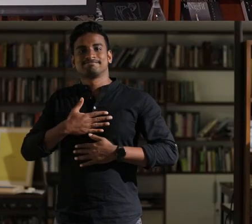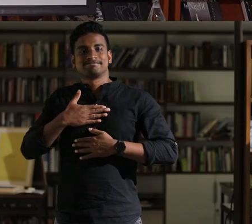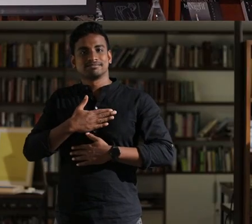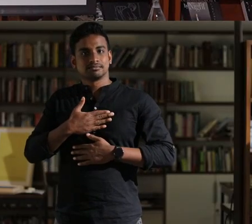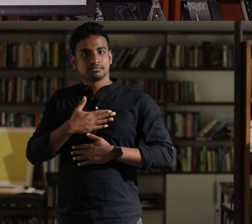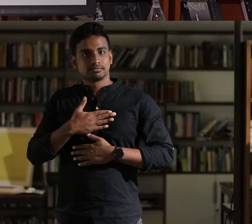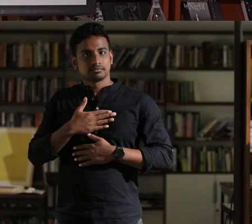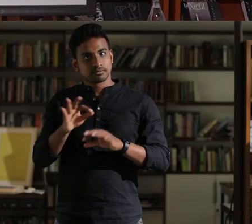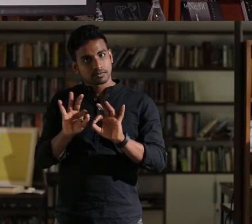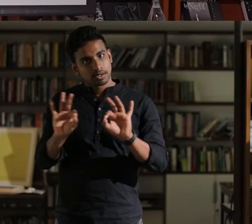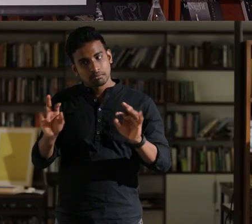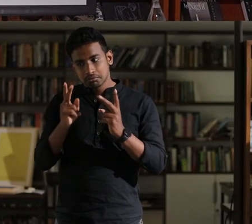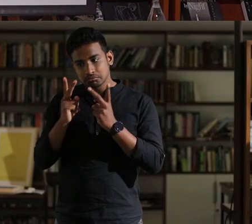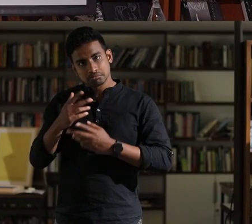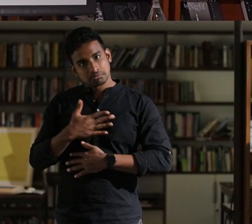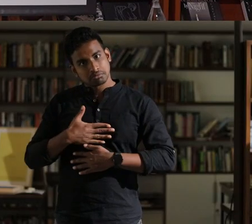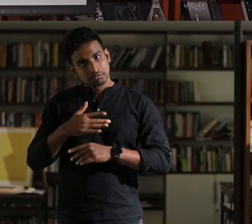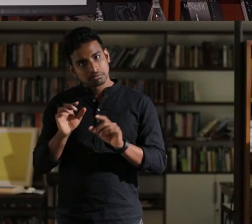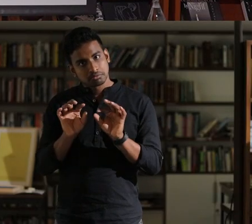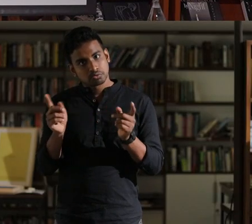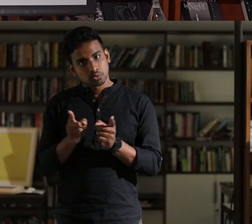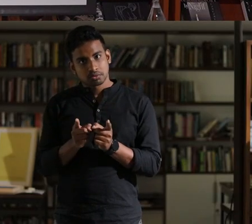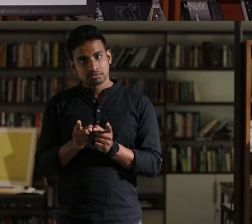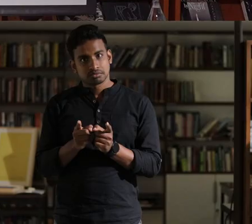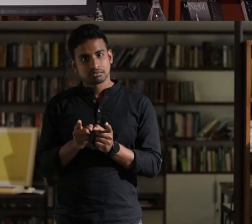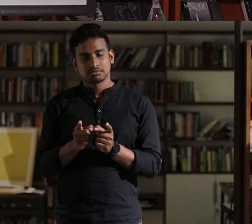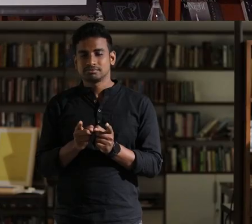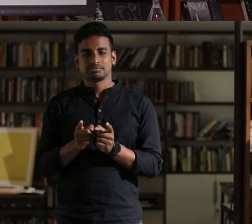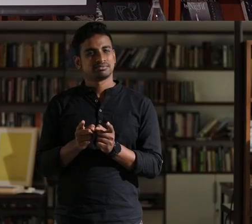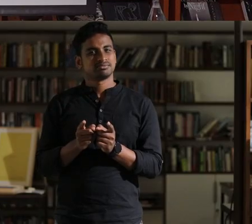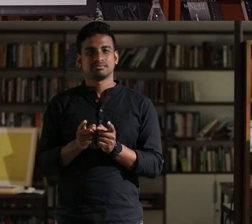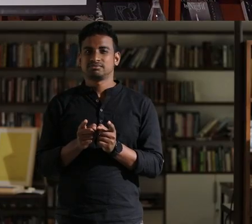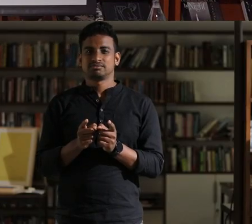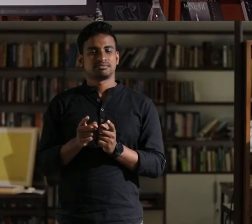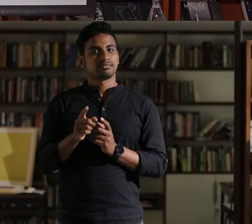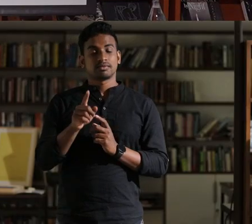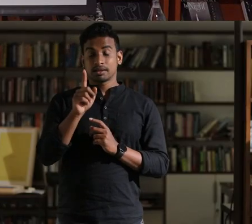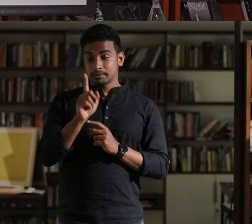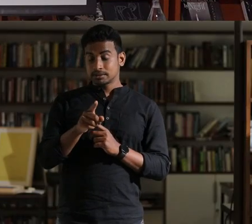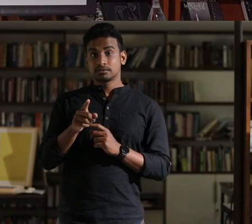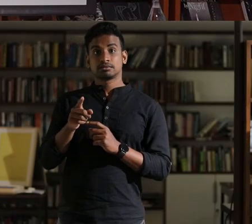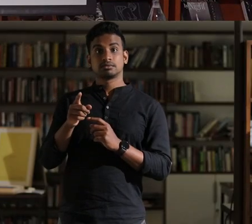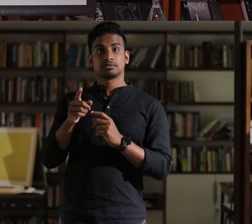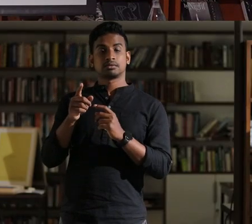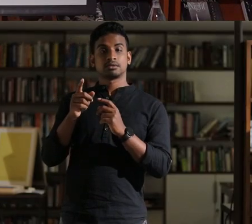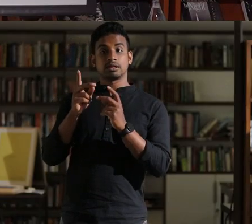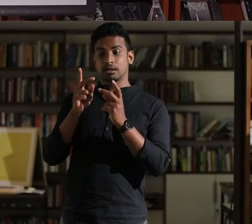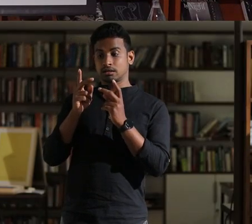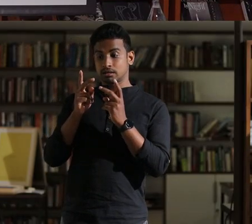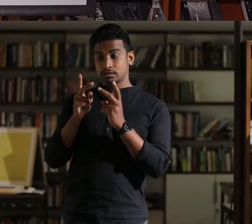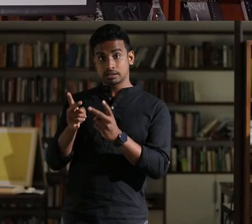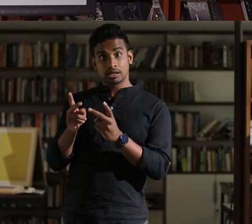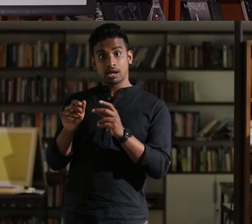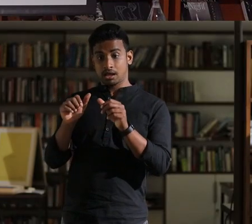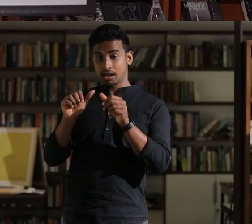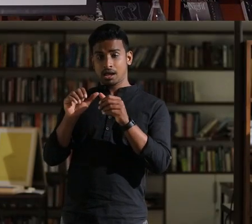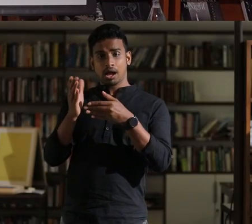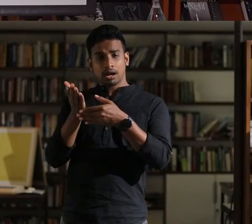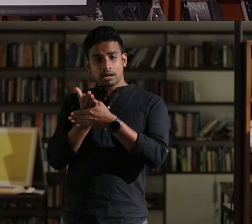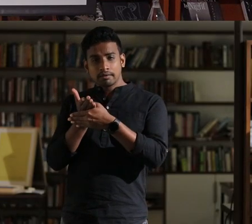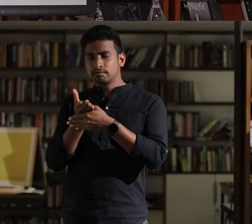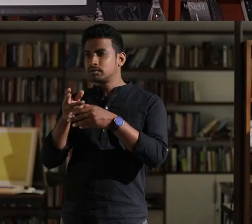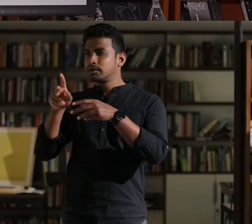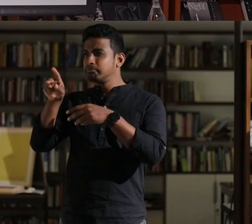do? I wouldn't think so. In which case, then how do we lift it out of the morass of archives that surround